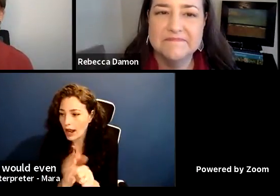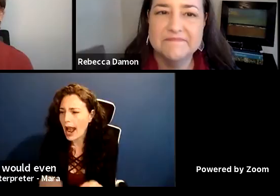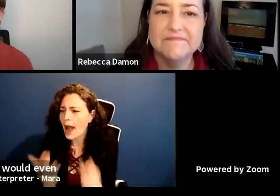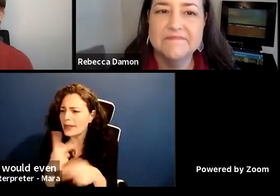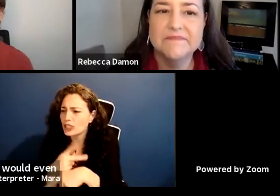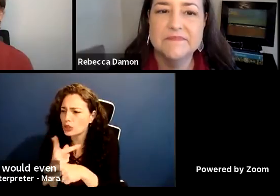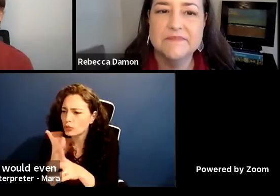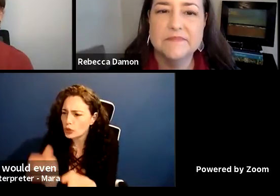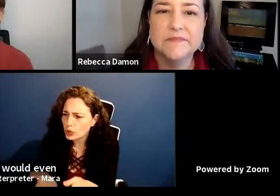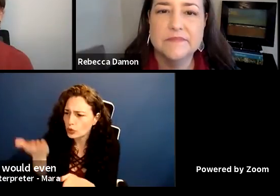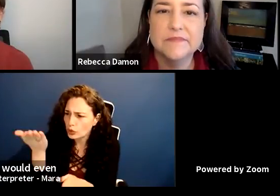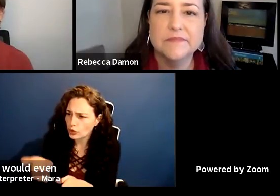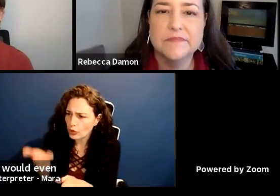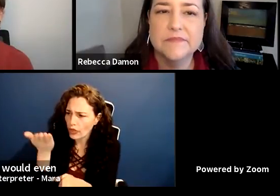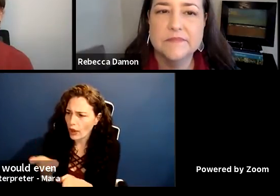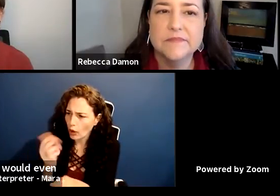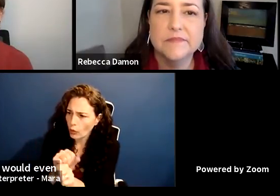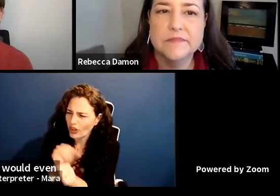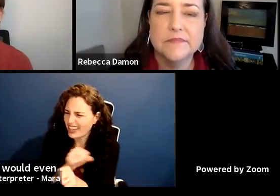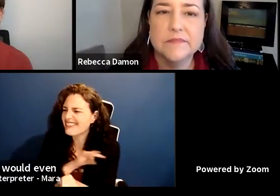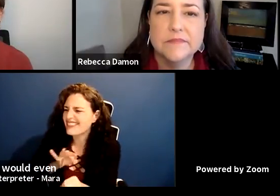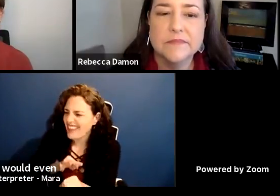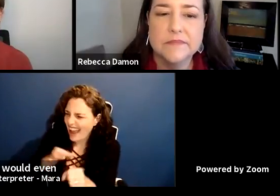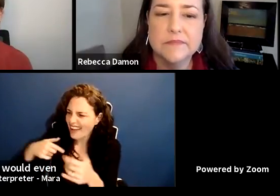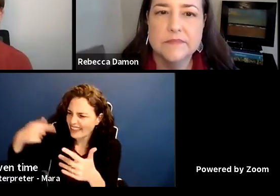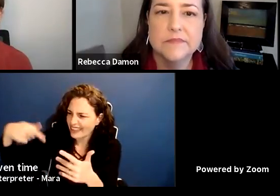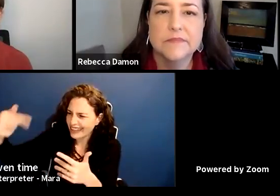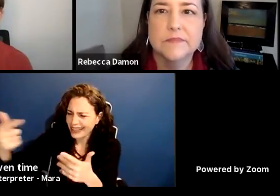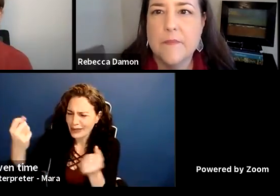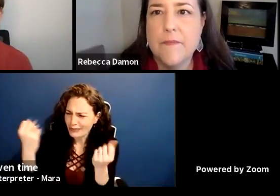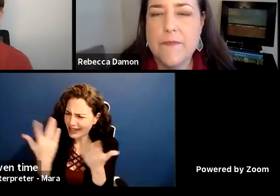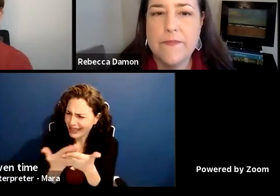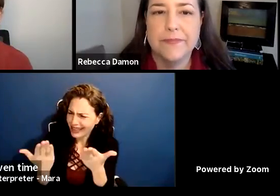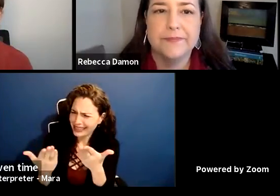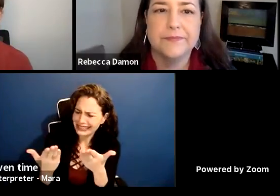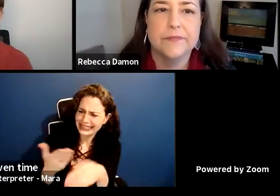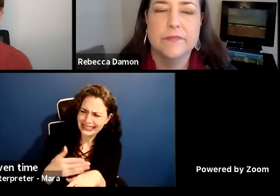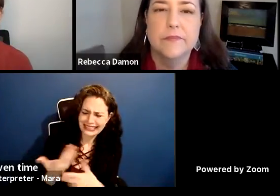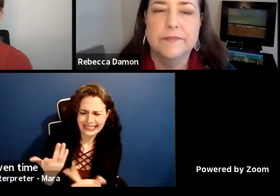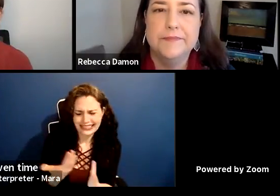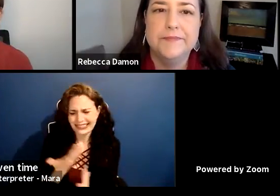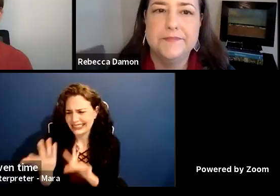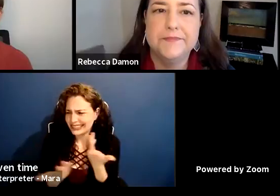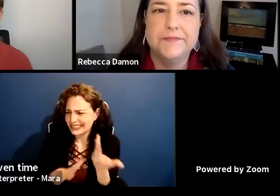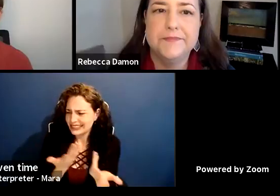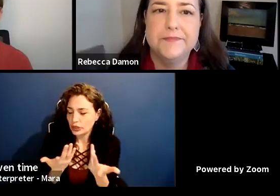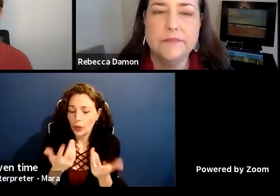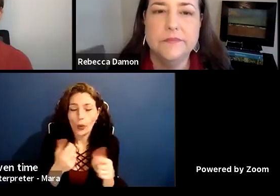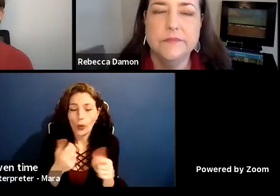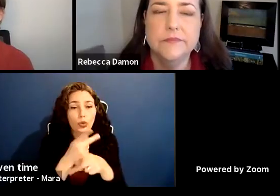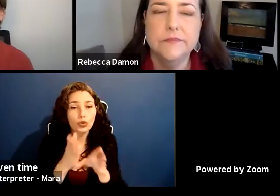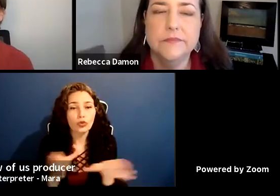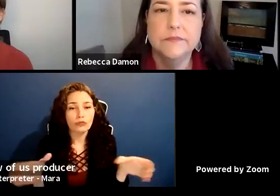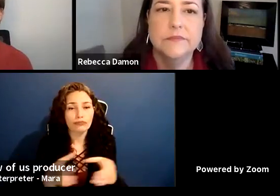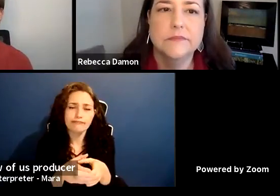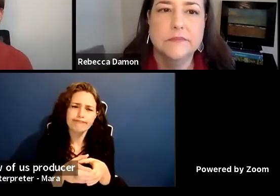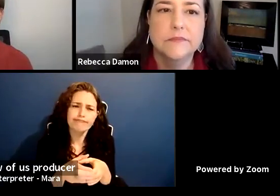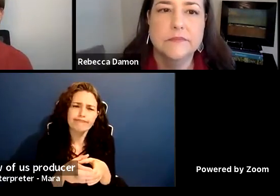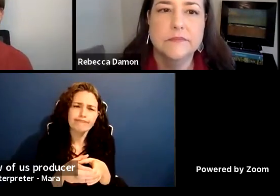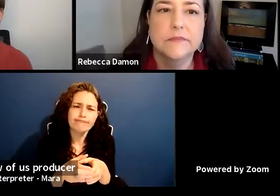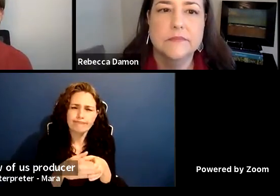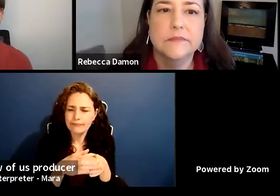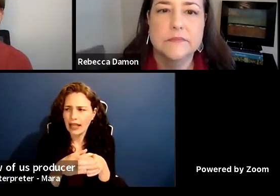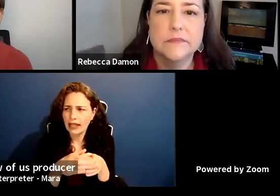time. So we got together, a few of us producers, and gathered more together, both